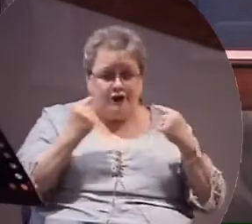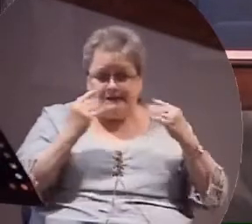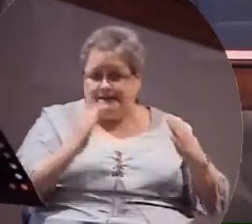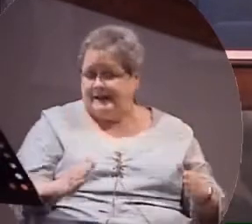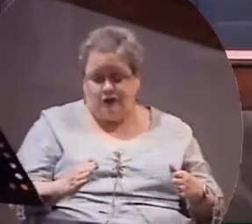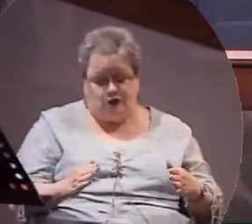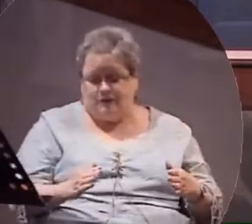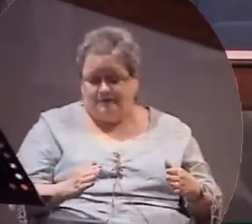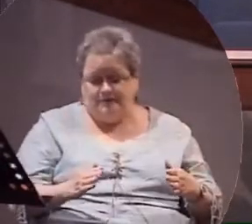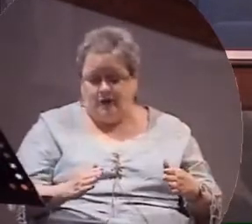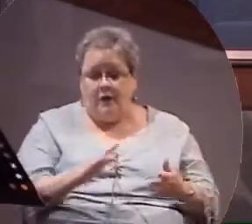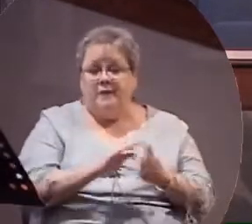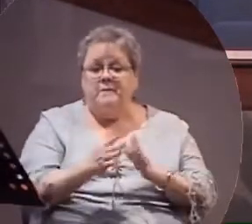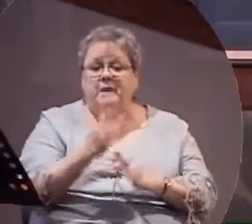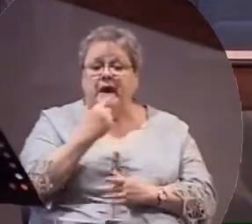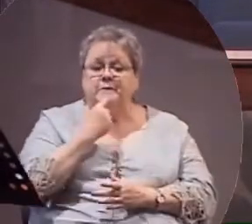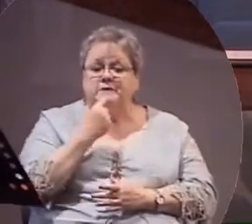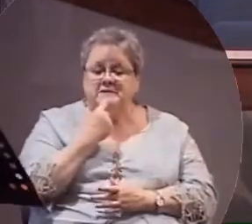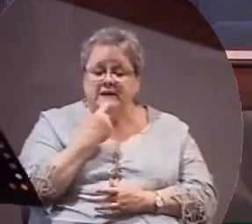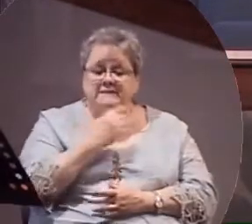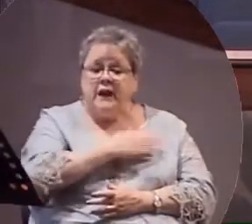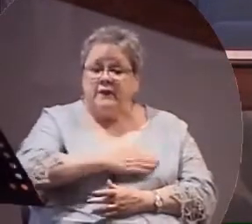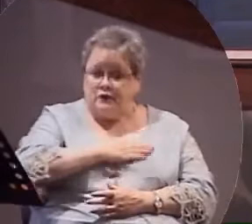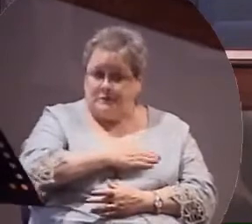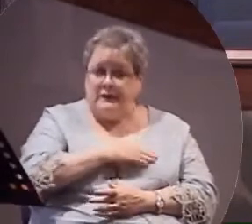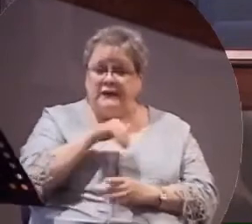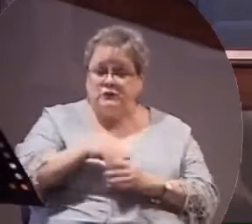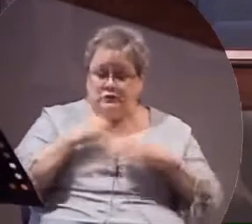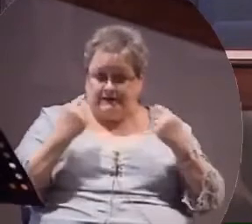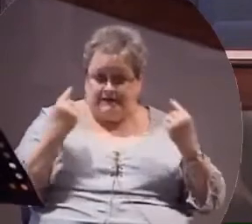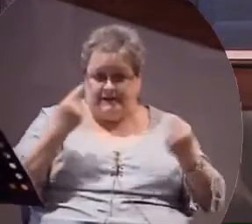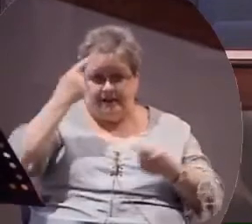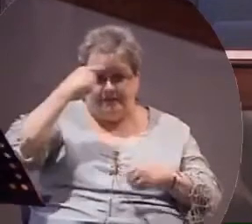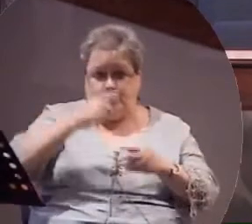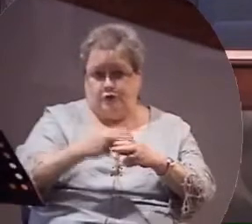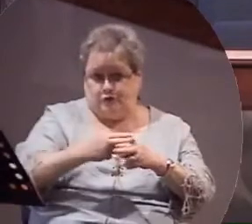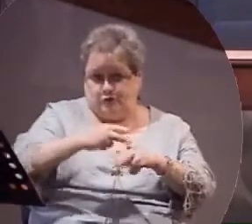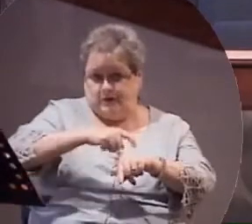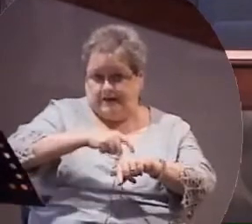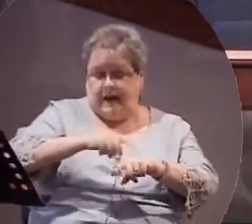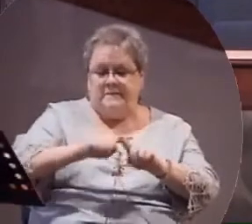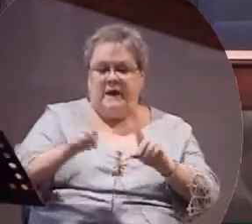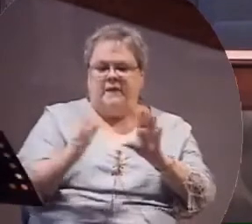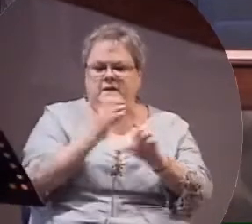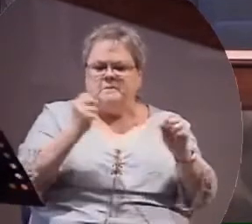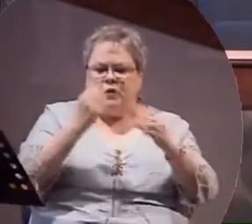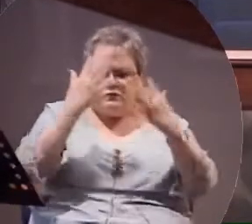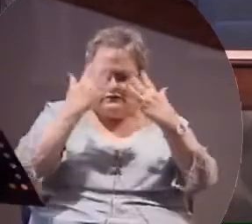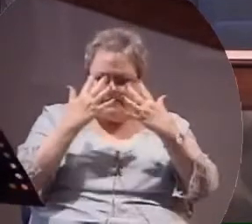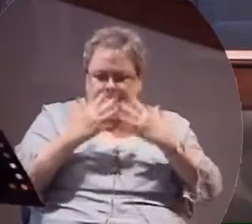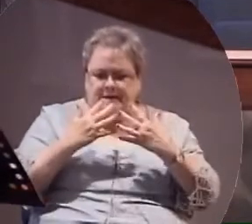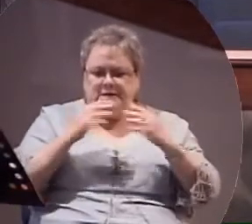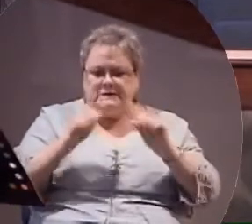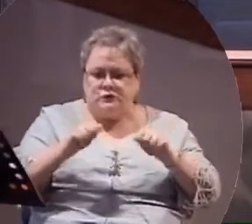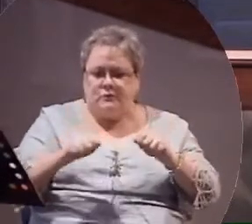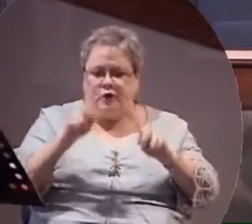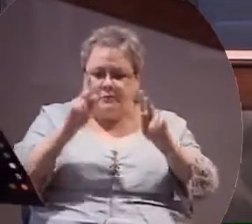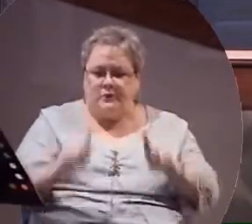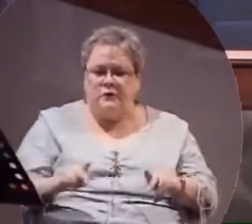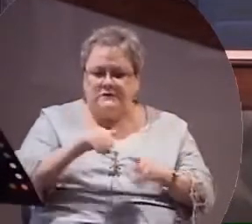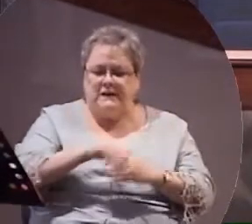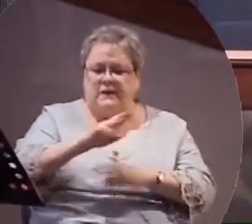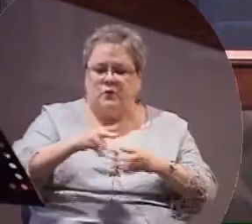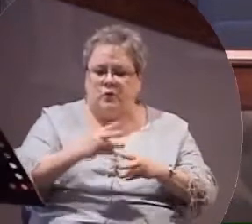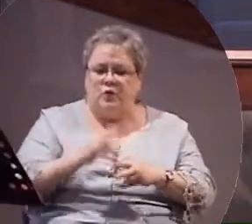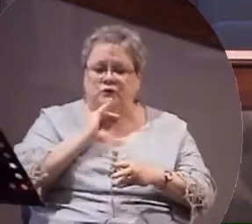here in the world. The Bible said there's pleasures in sin for a season. But the most miserable person in the world tonight is a child of God who's